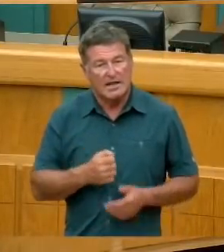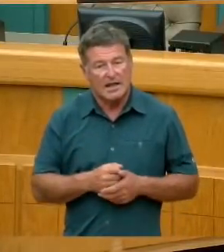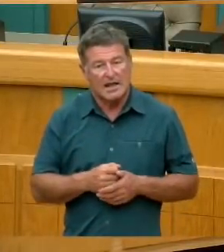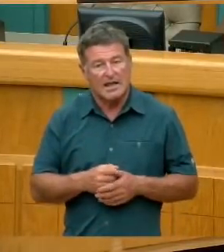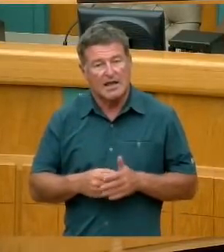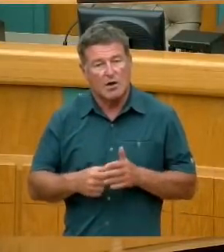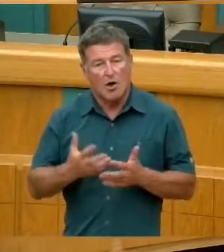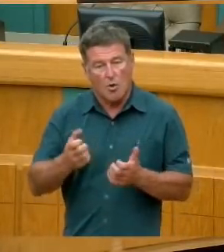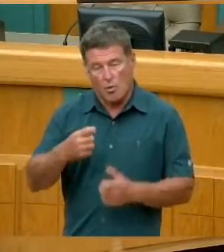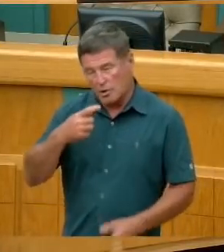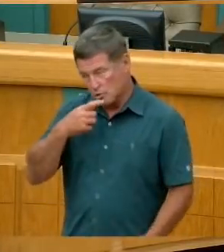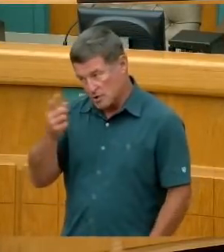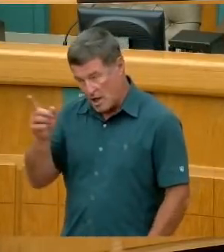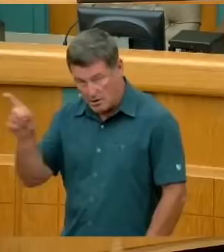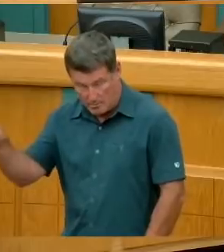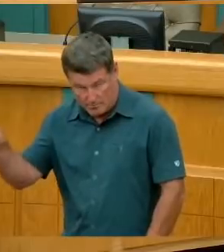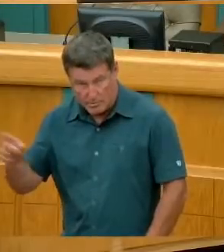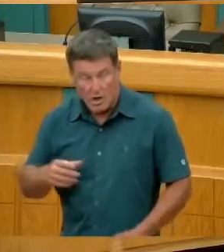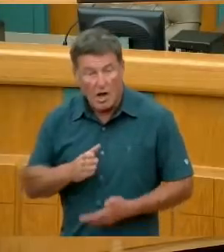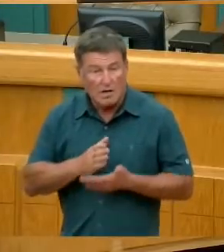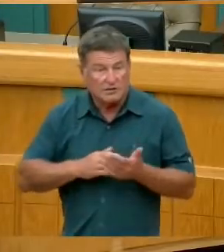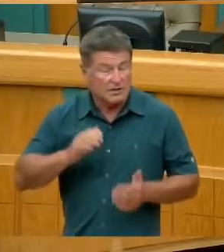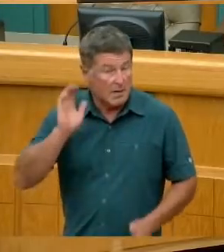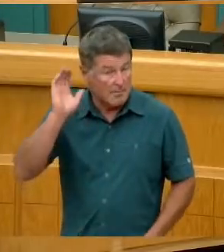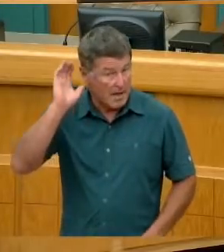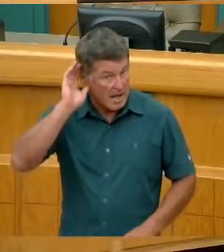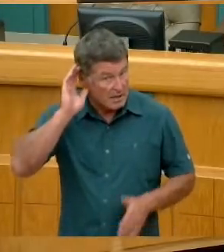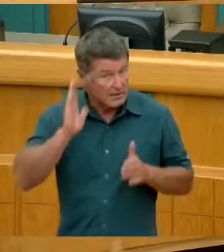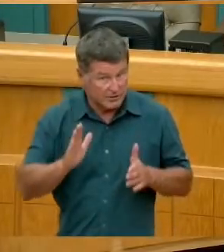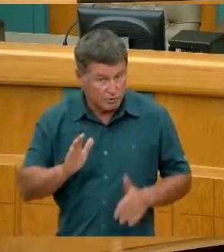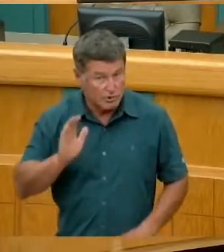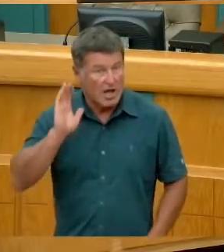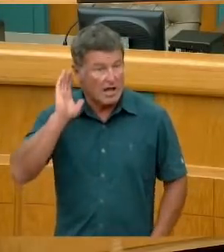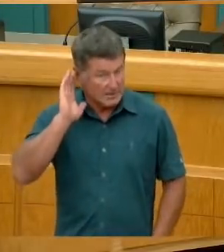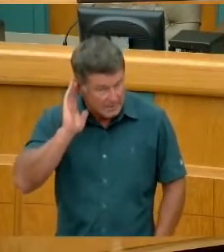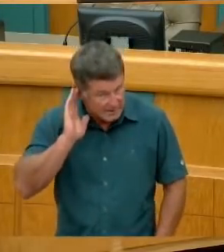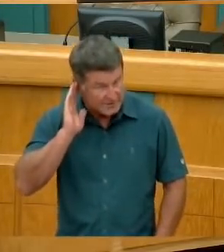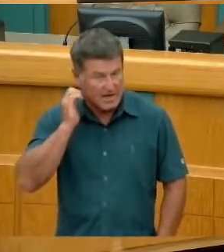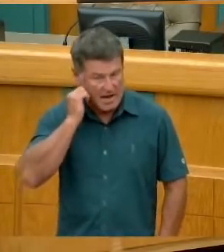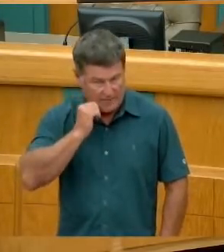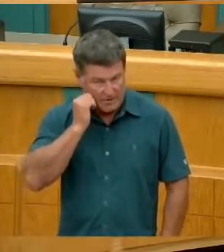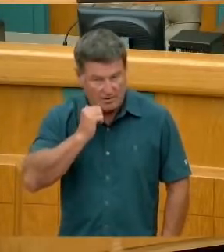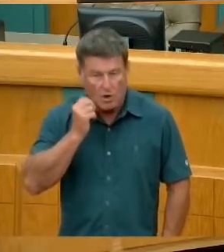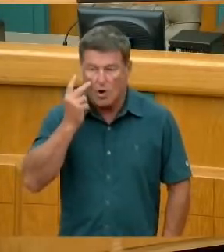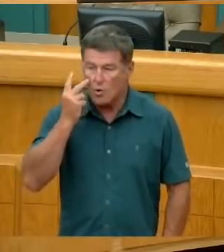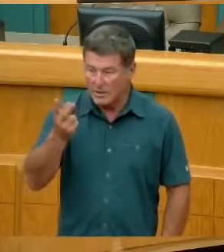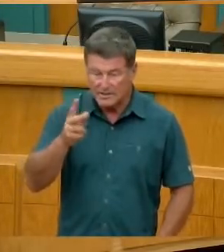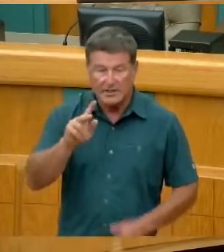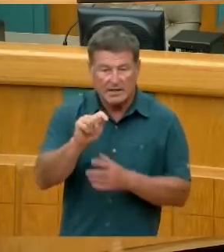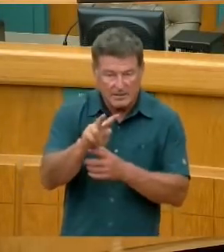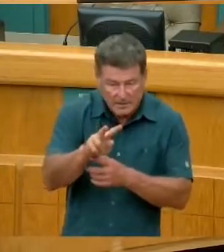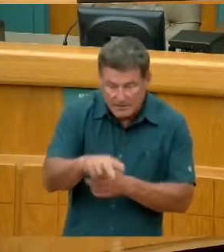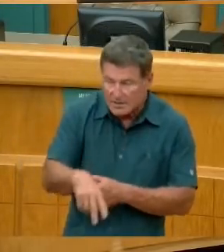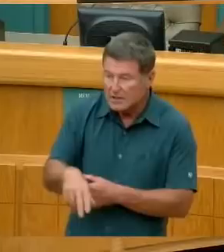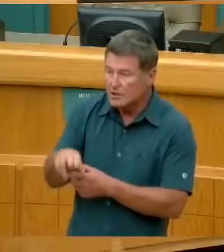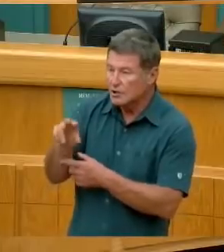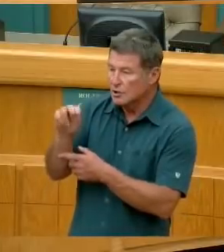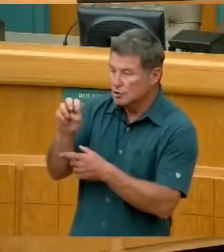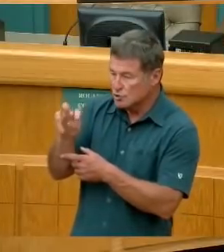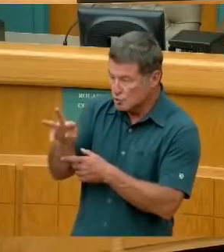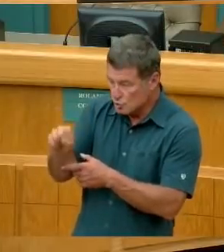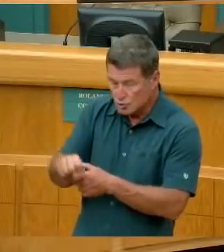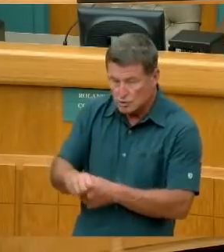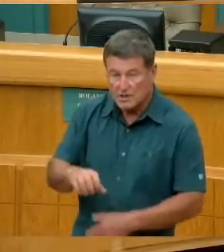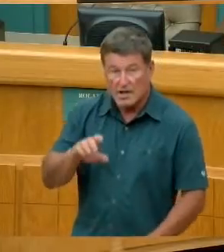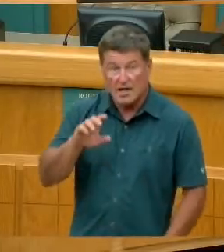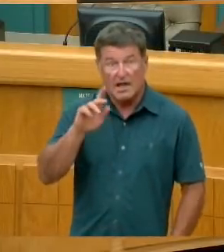bring out or point to my attention that they do have listeners that listen to this every day. We see the media here in front of